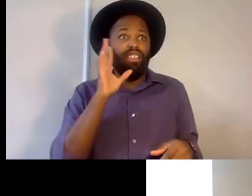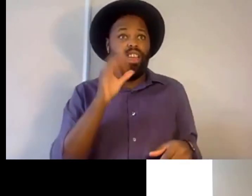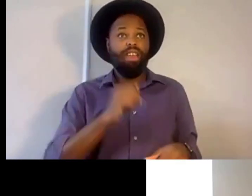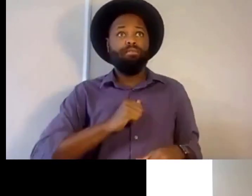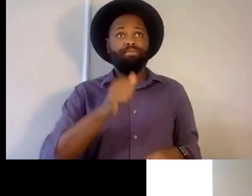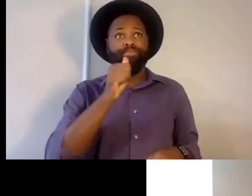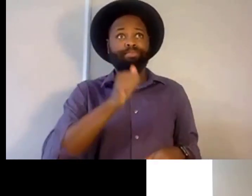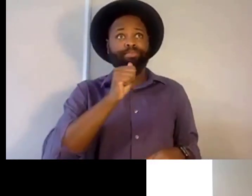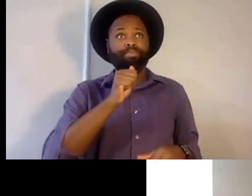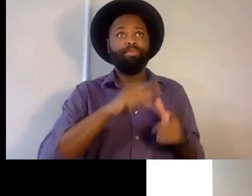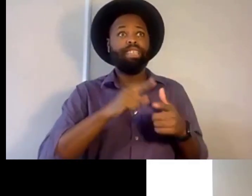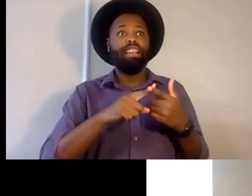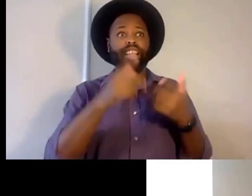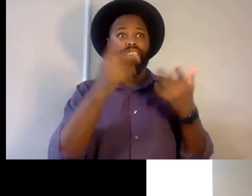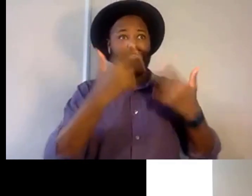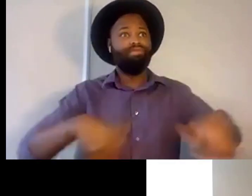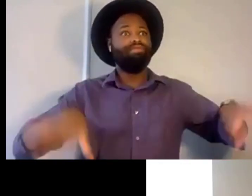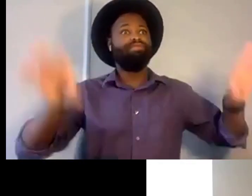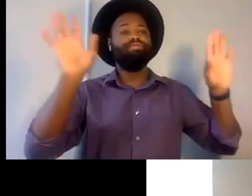Thank you.